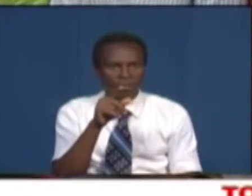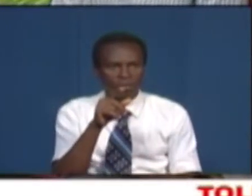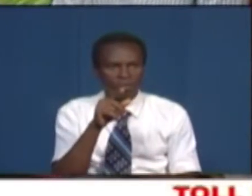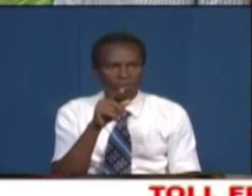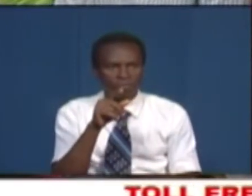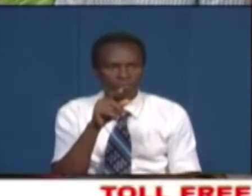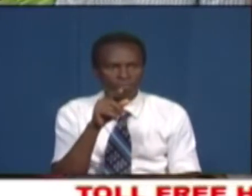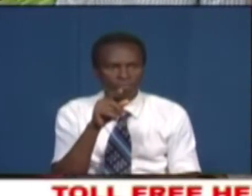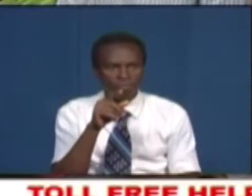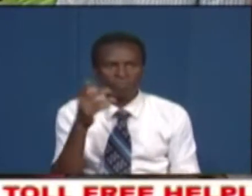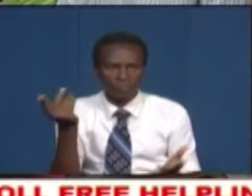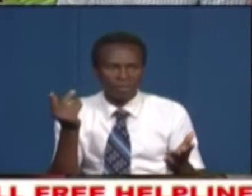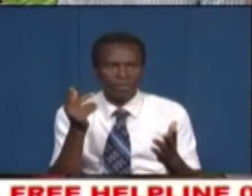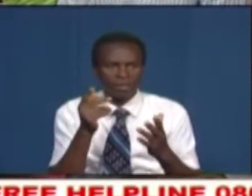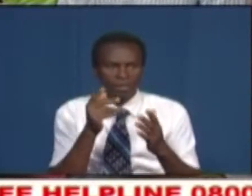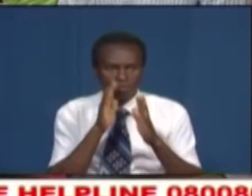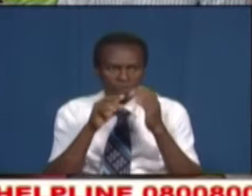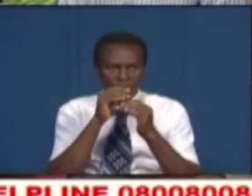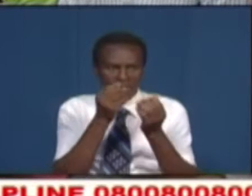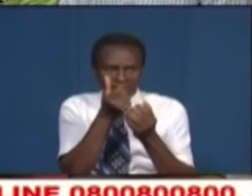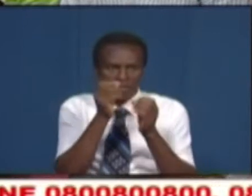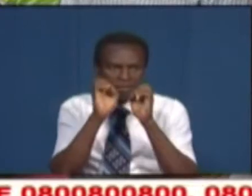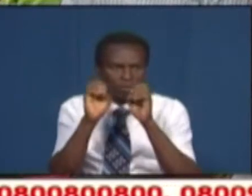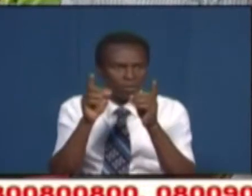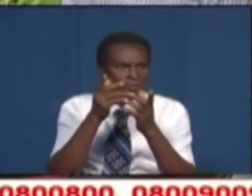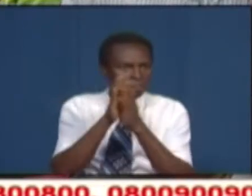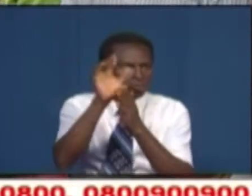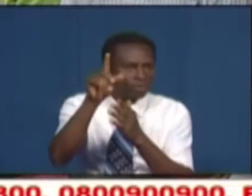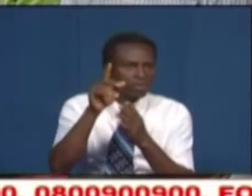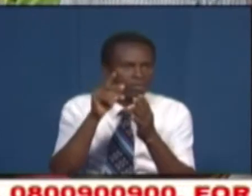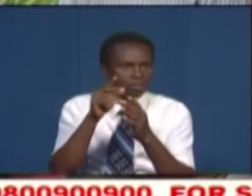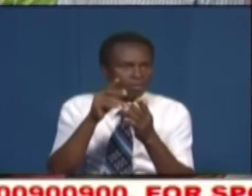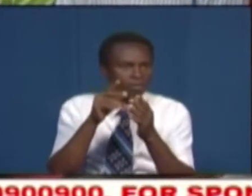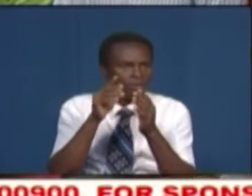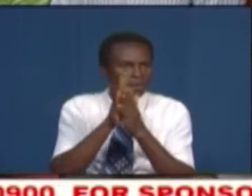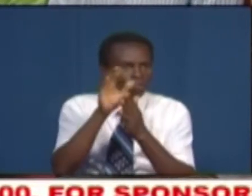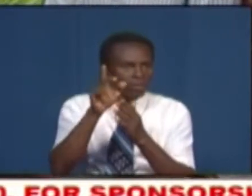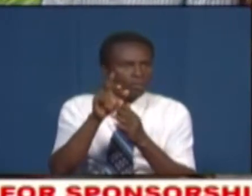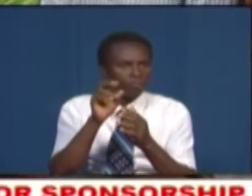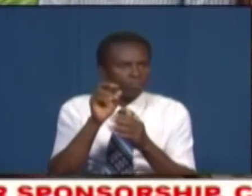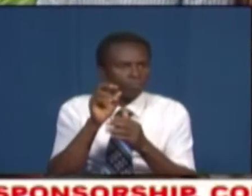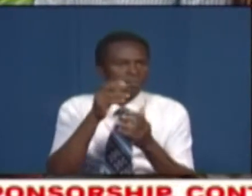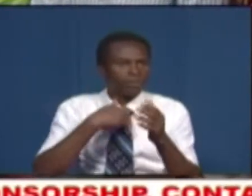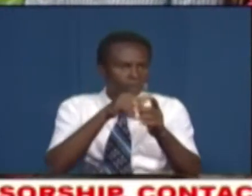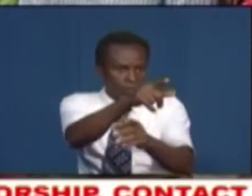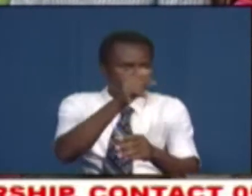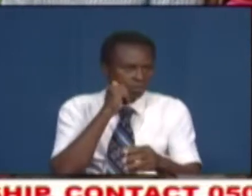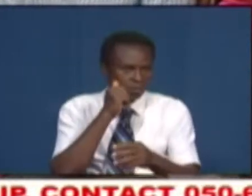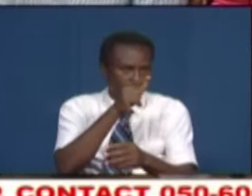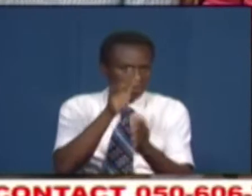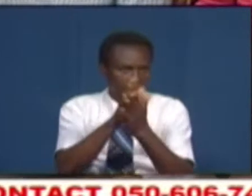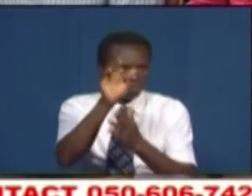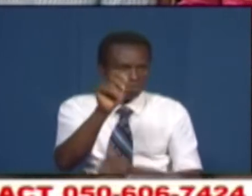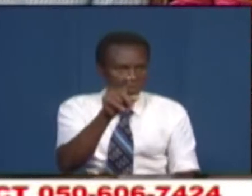health bit to education. If anyone has a question, do let me know. Oh, Josbeck. So maybe I'll let Josbeck ask her